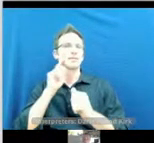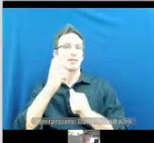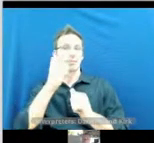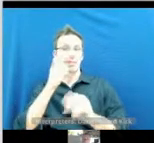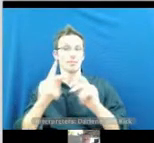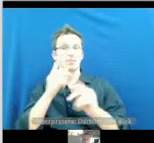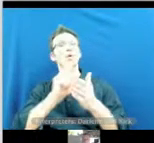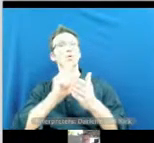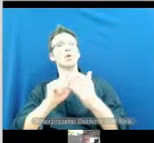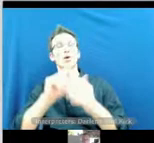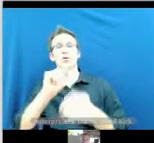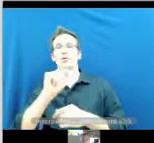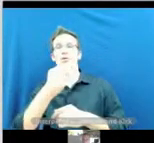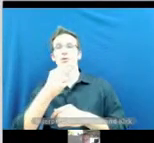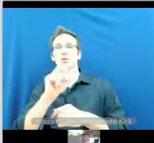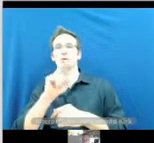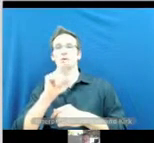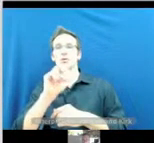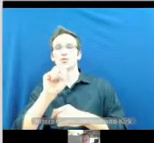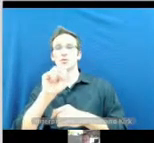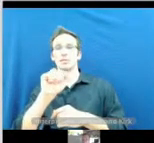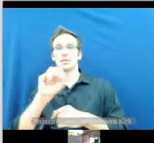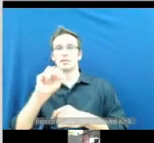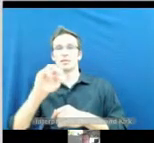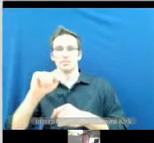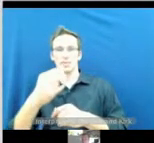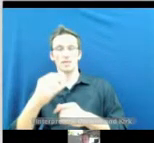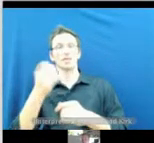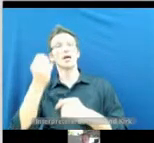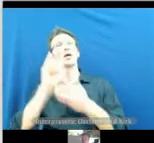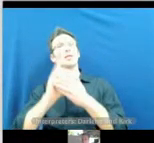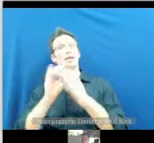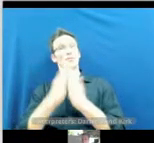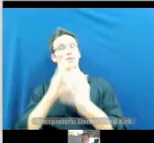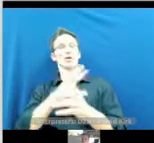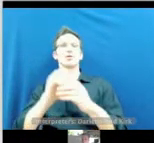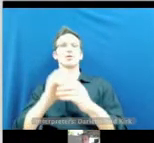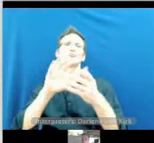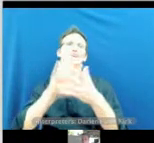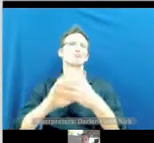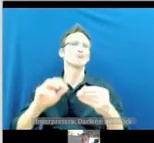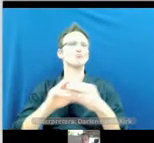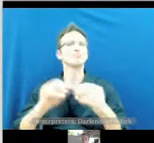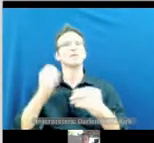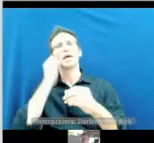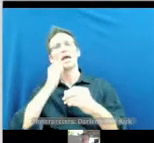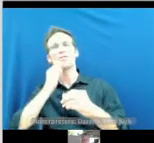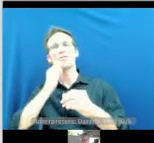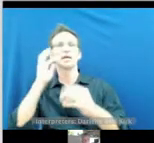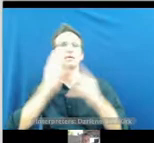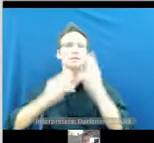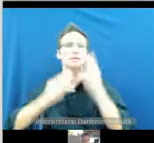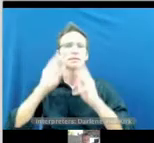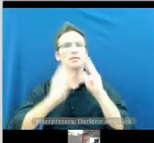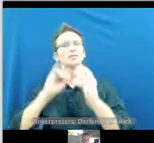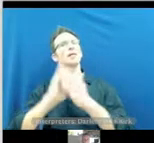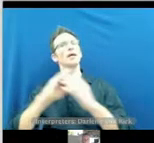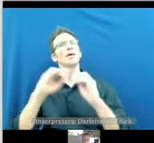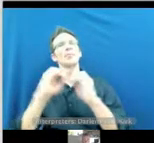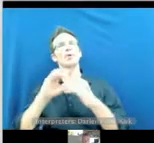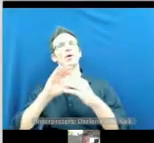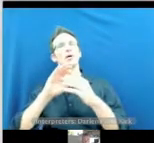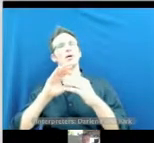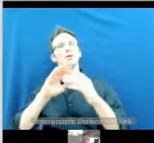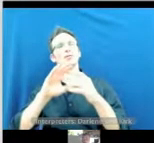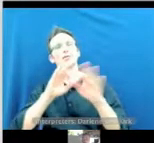While that book is quite anecdotal and gives you great perspective in terms of the cultural experience